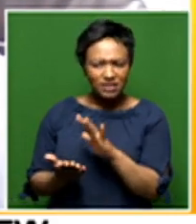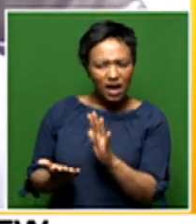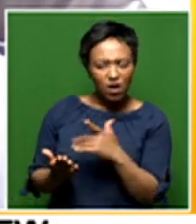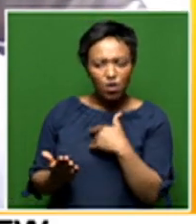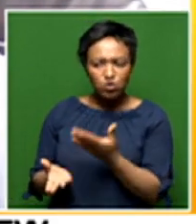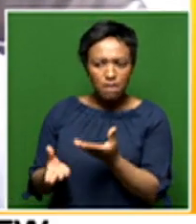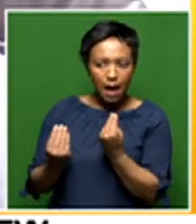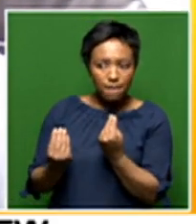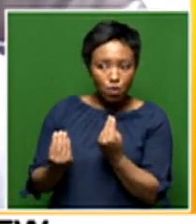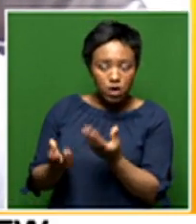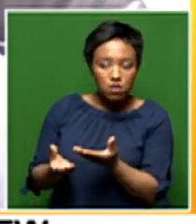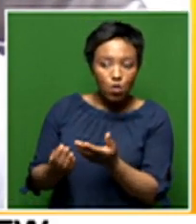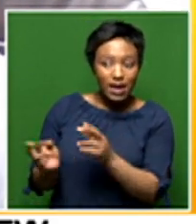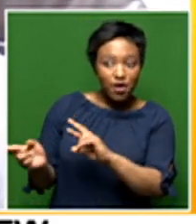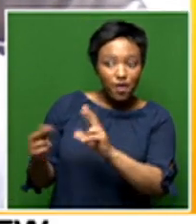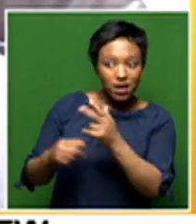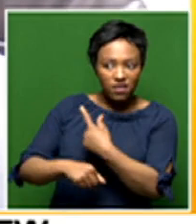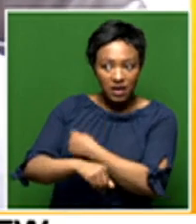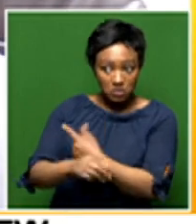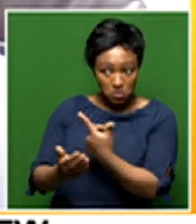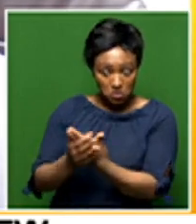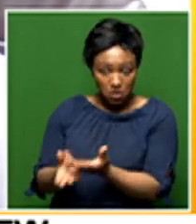vaccine once it is available?